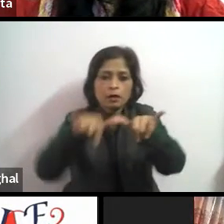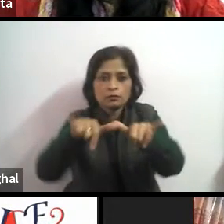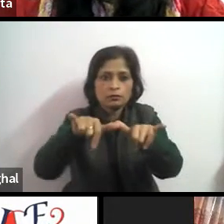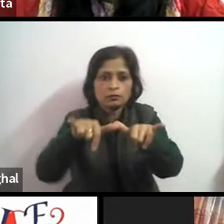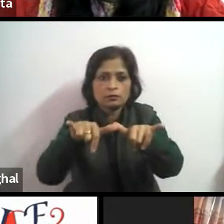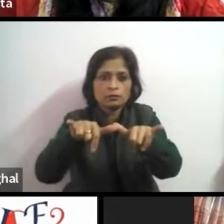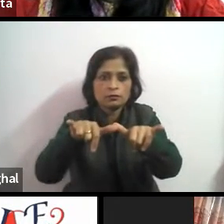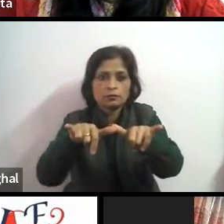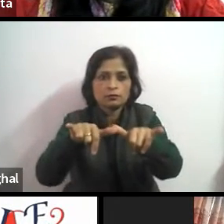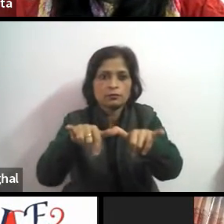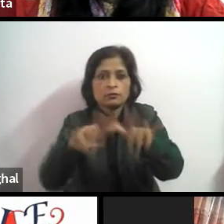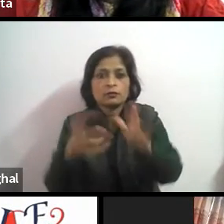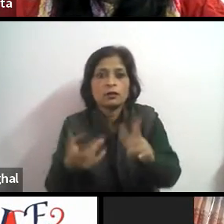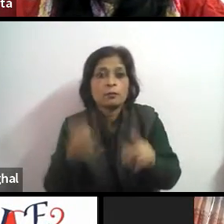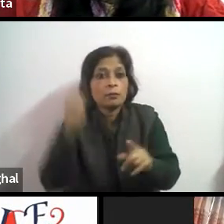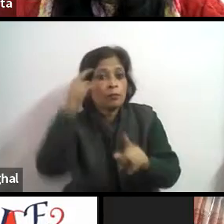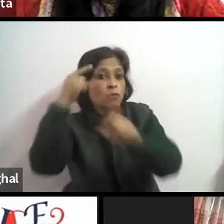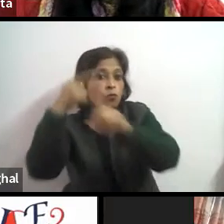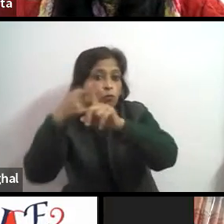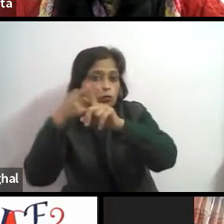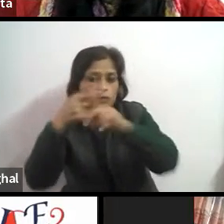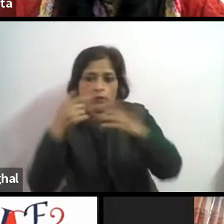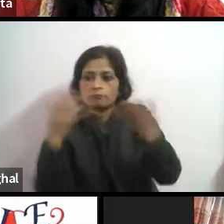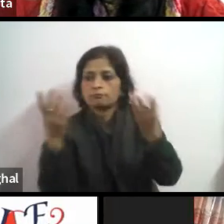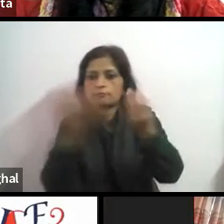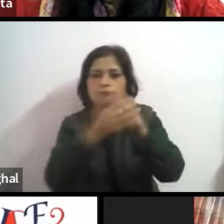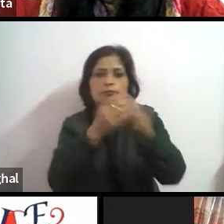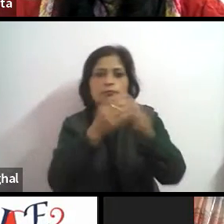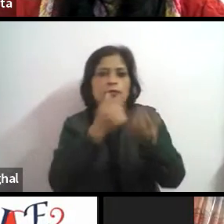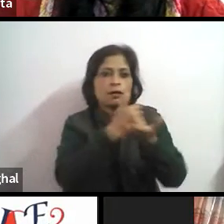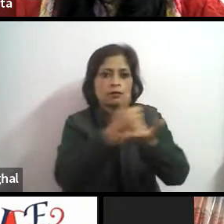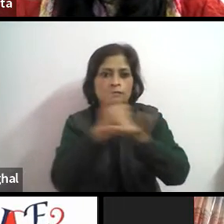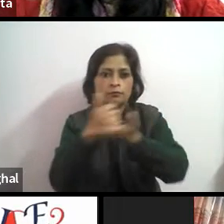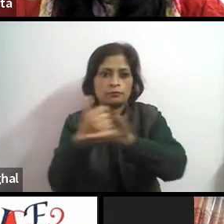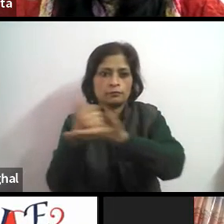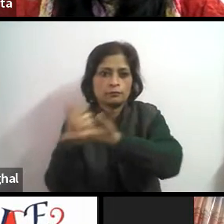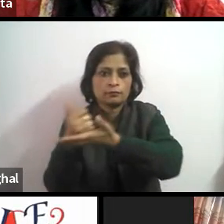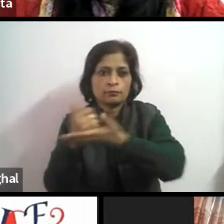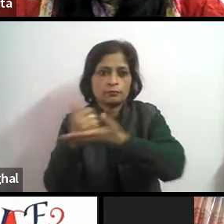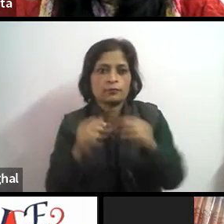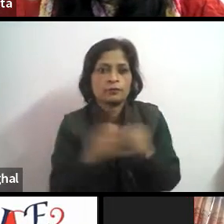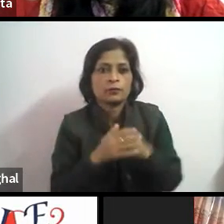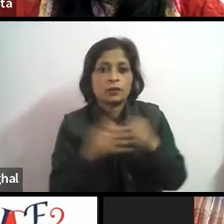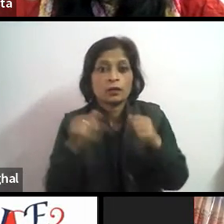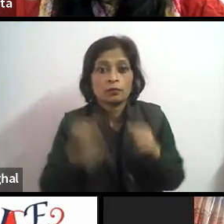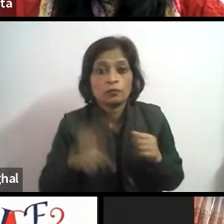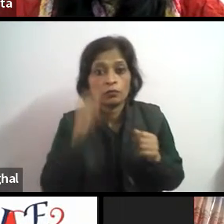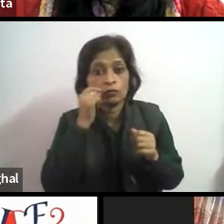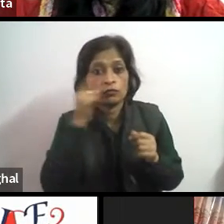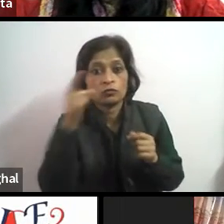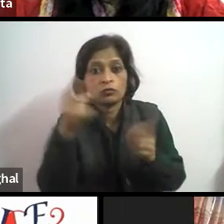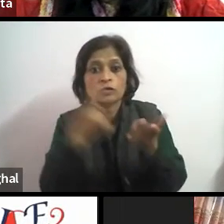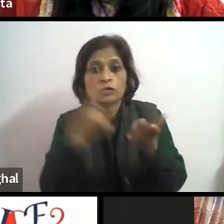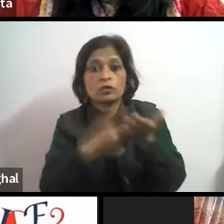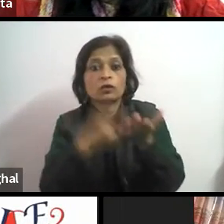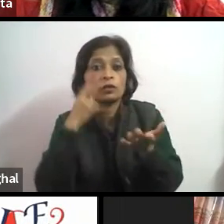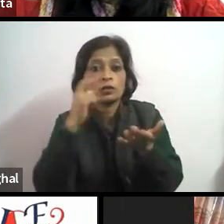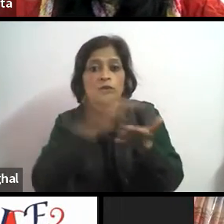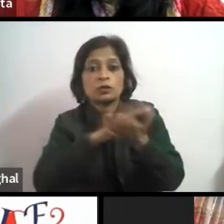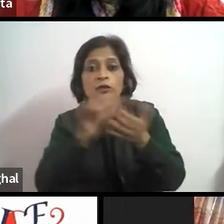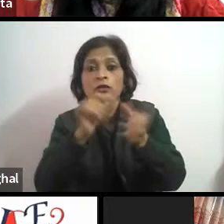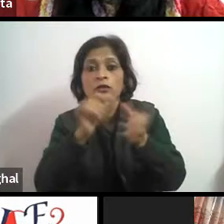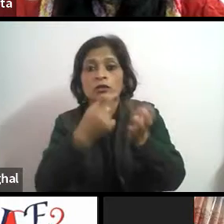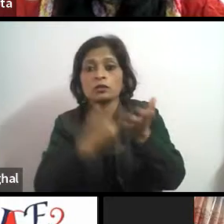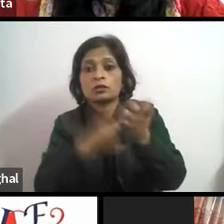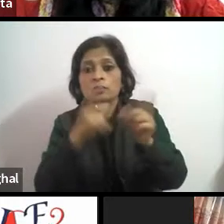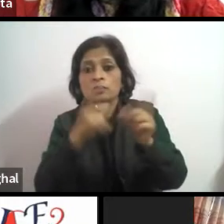so that positive things help us to grow. So I look forward to Professor Richard Rose. All